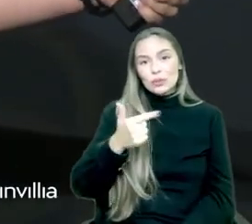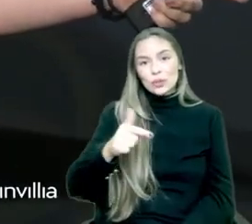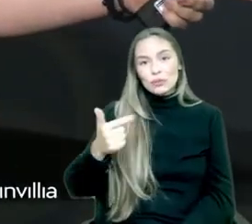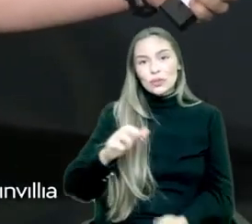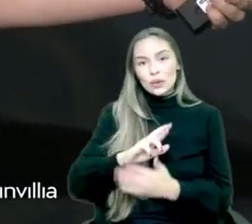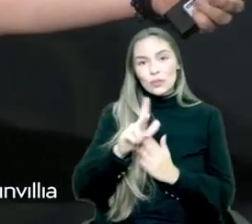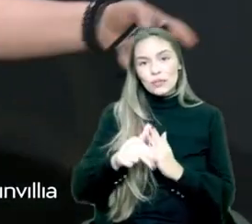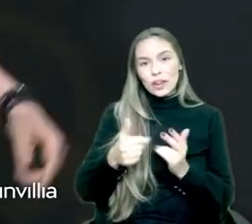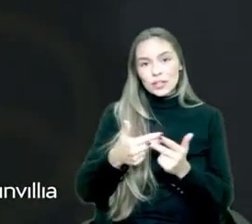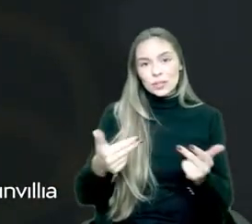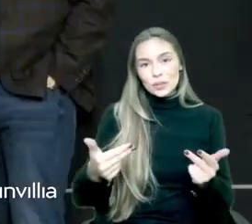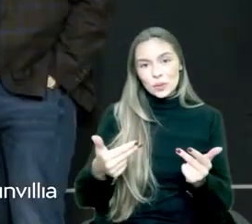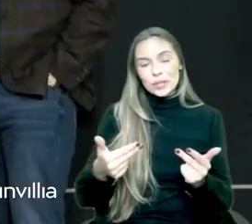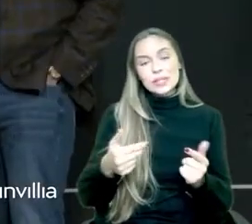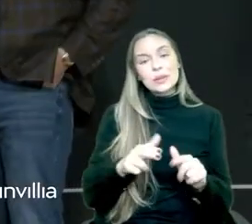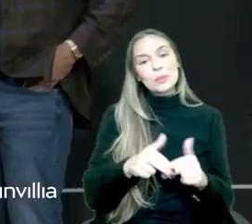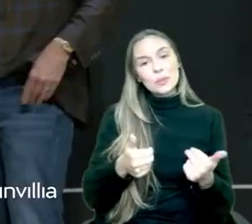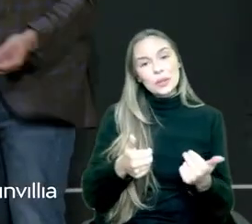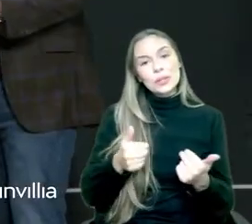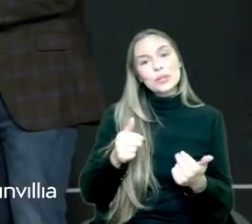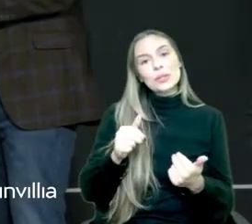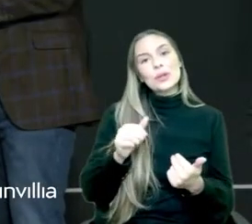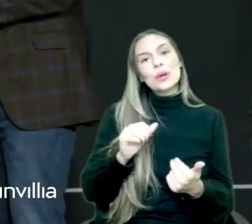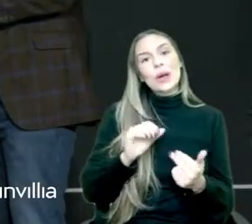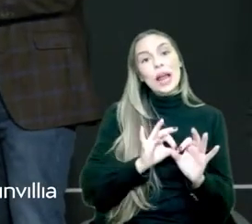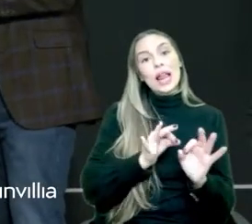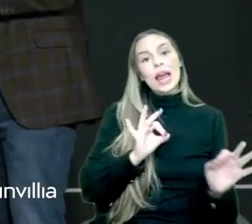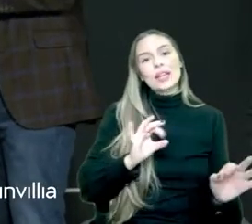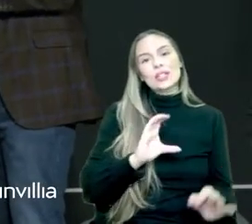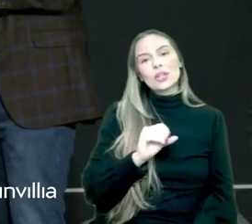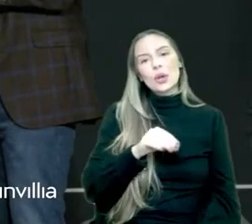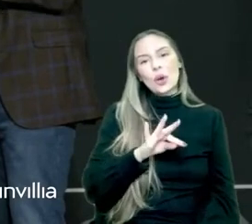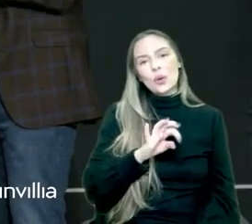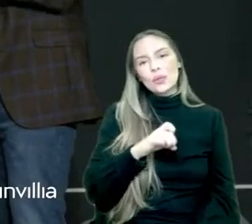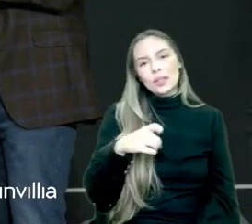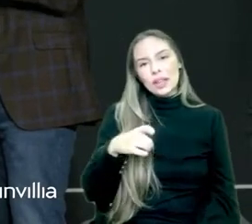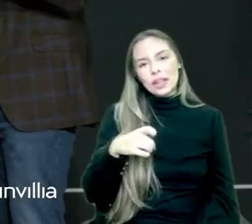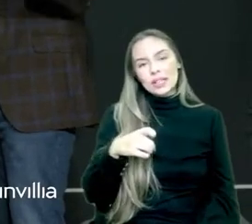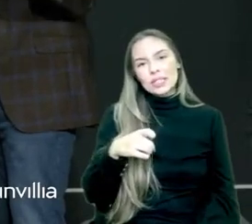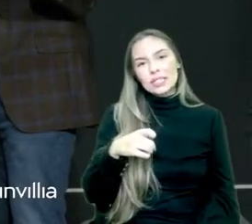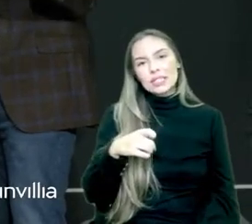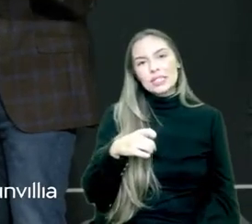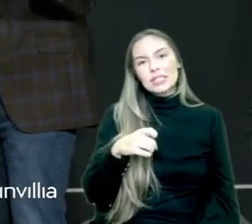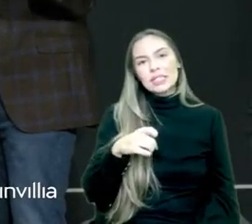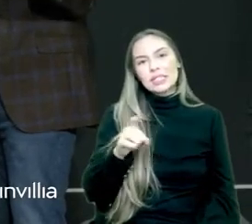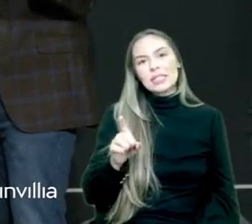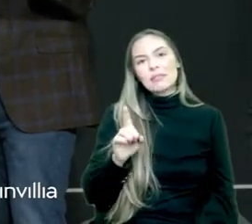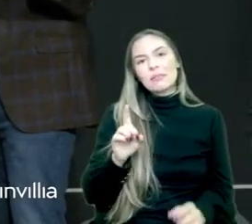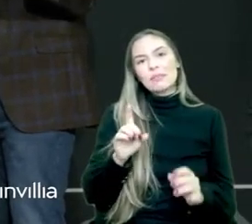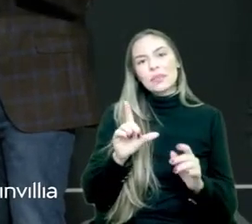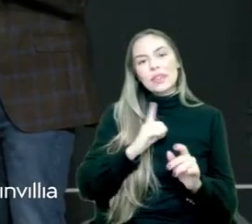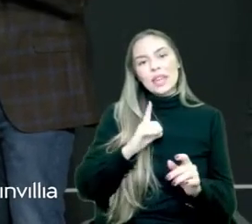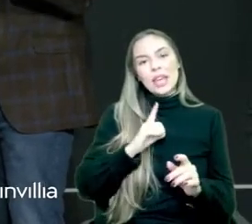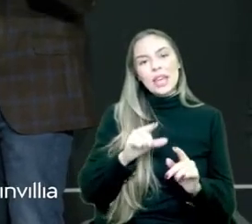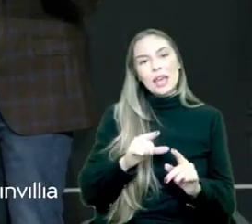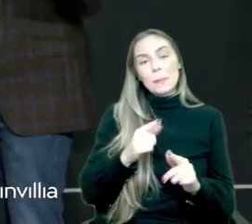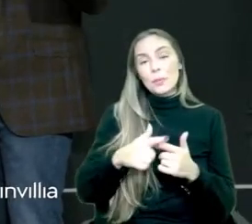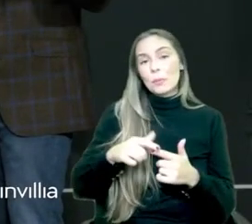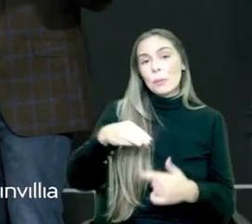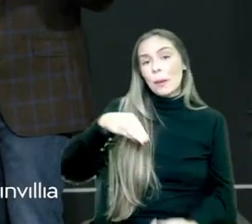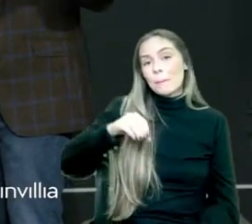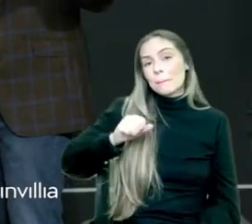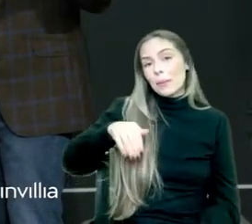windows. Yeah, and so yes, the problem with Mamba is with that